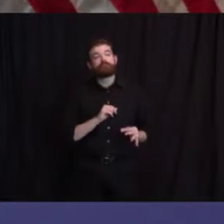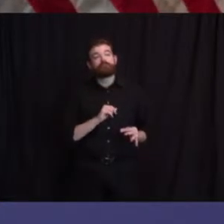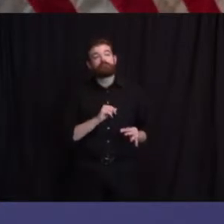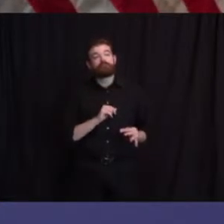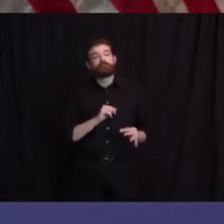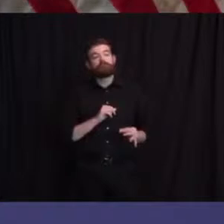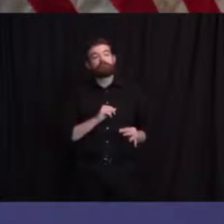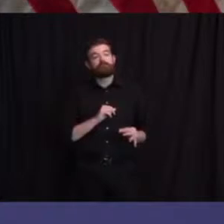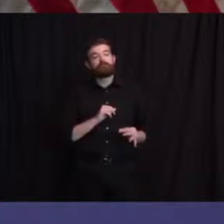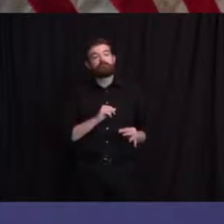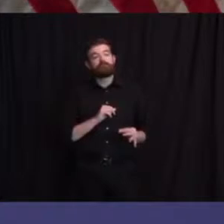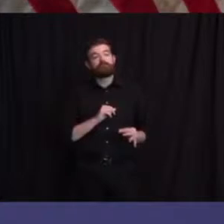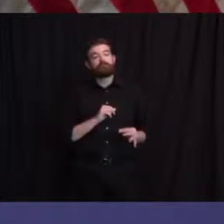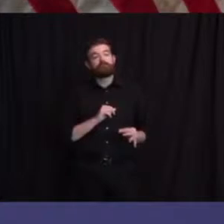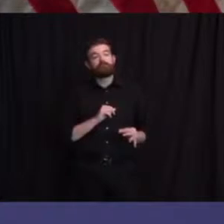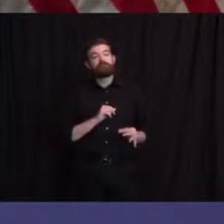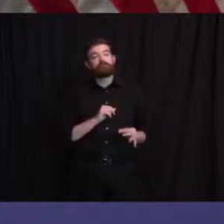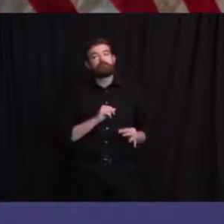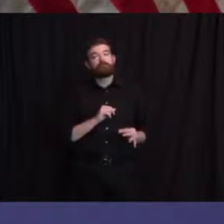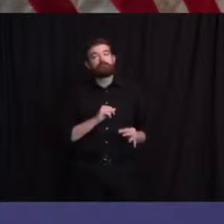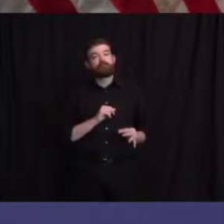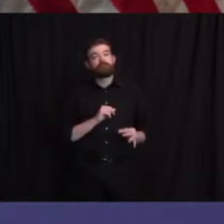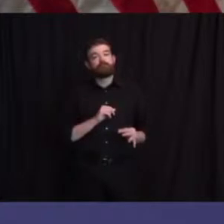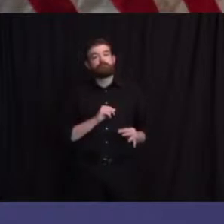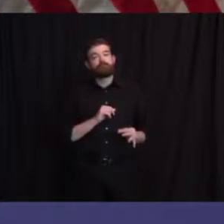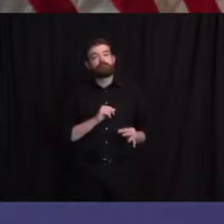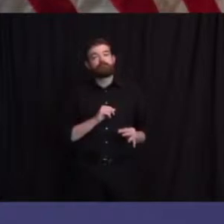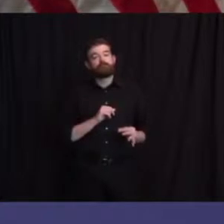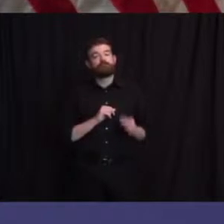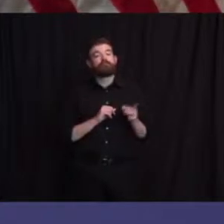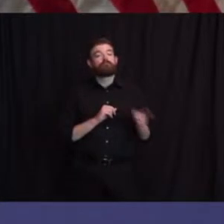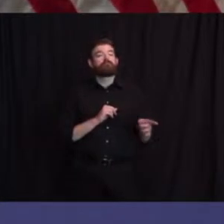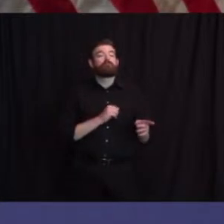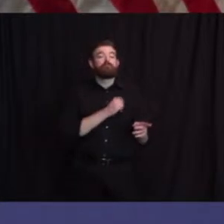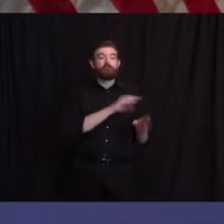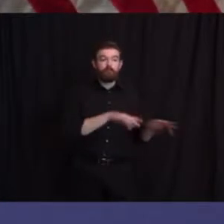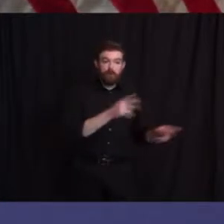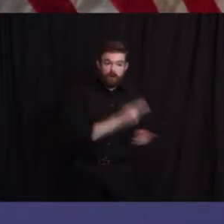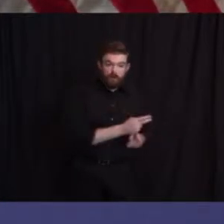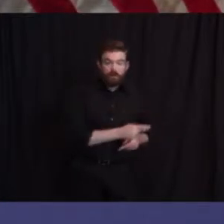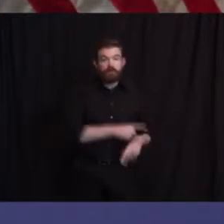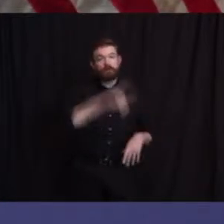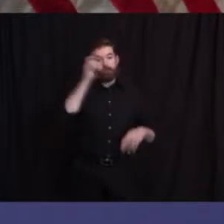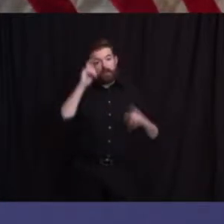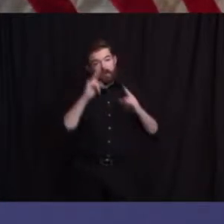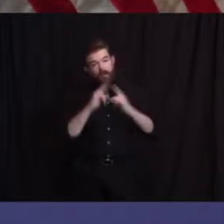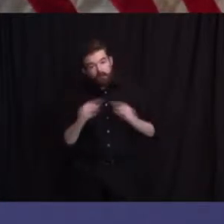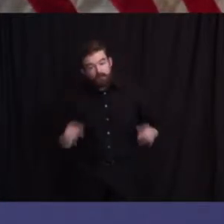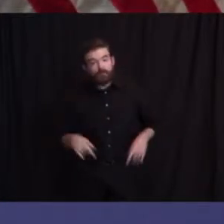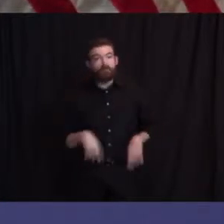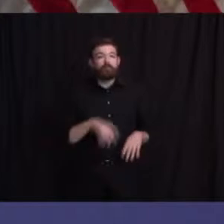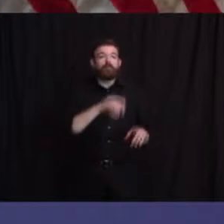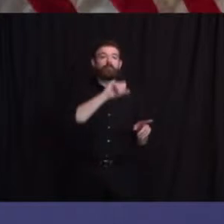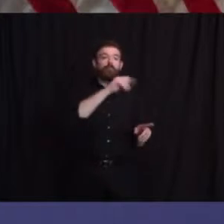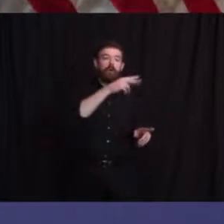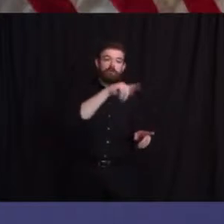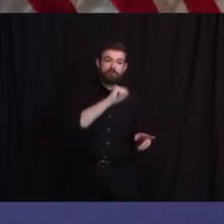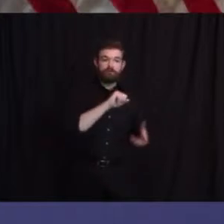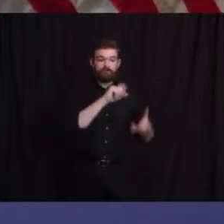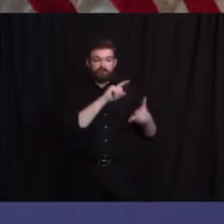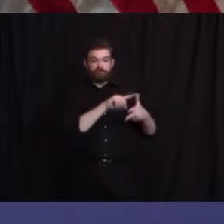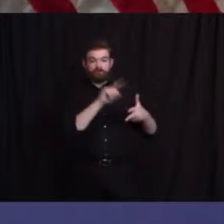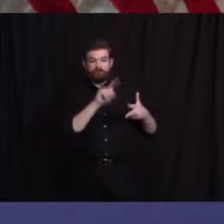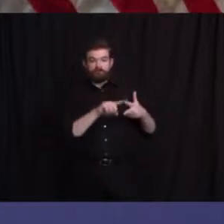of daycare and summer camp and sports, in addition to the specific, we need it, both